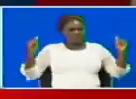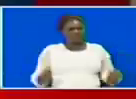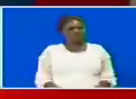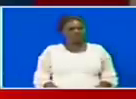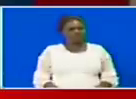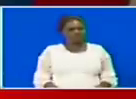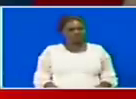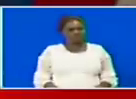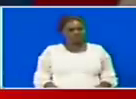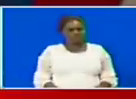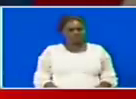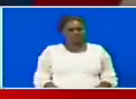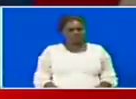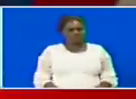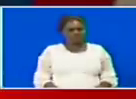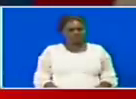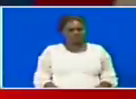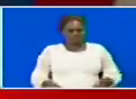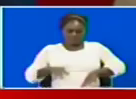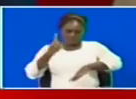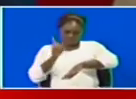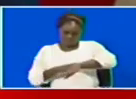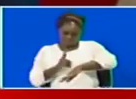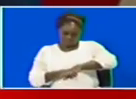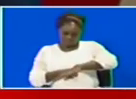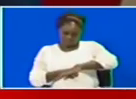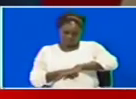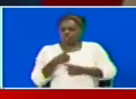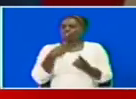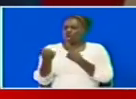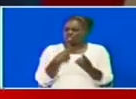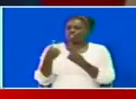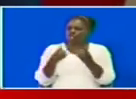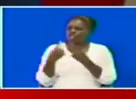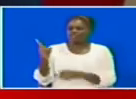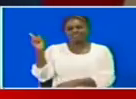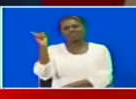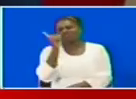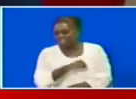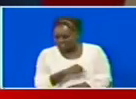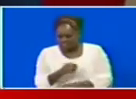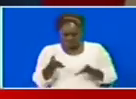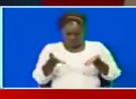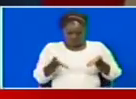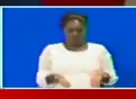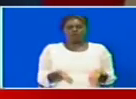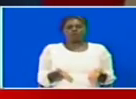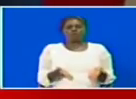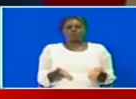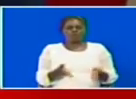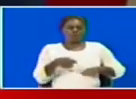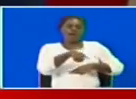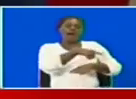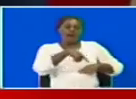wow the time for empty talk is over now arrives the